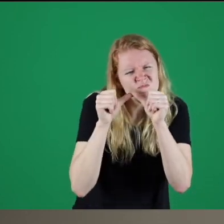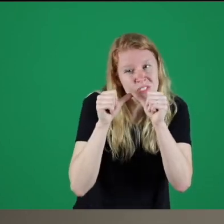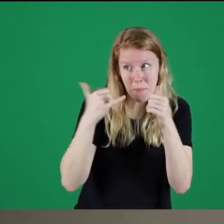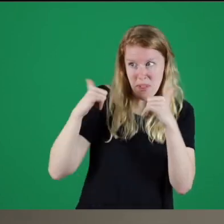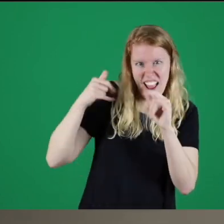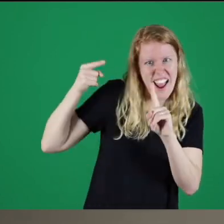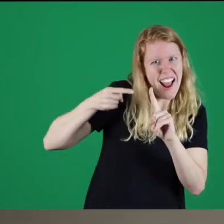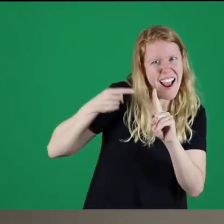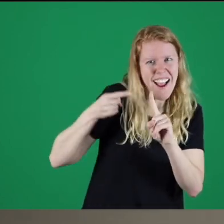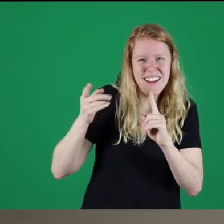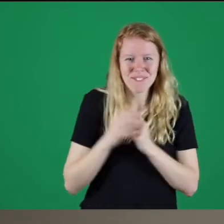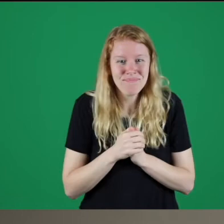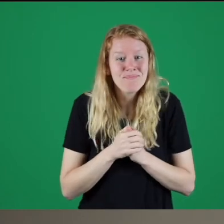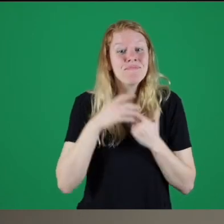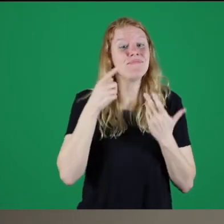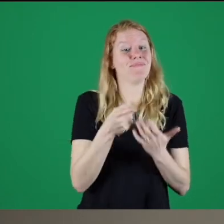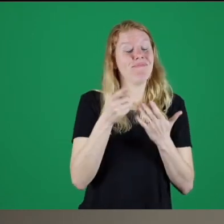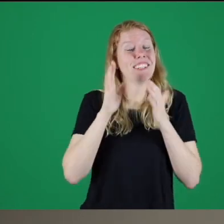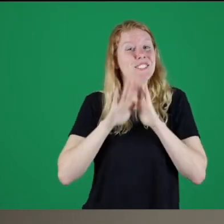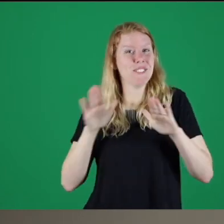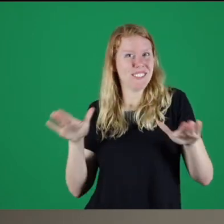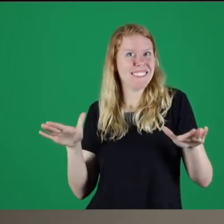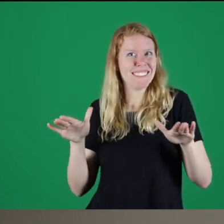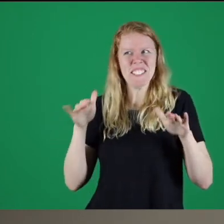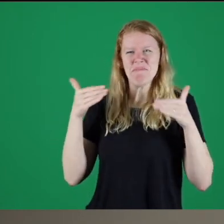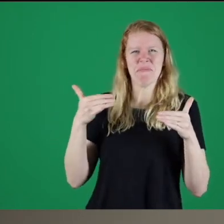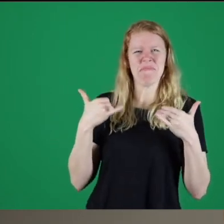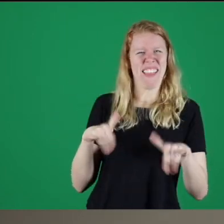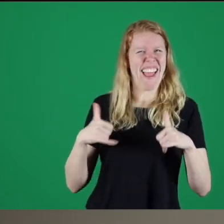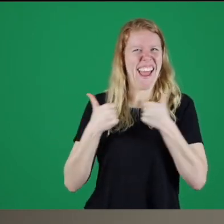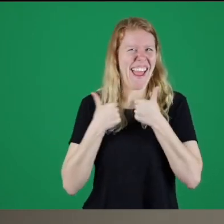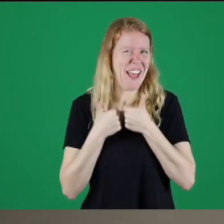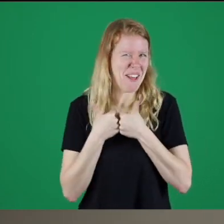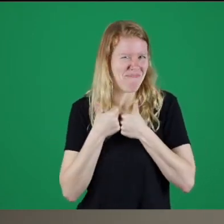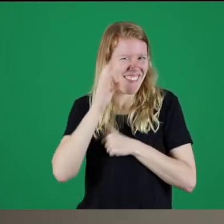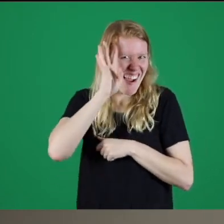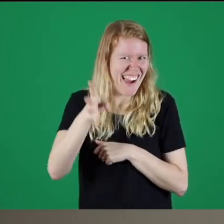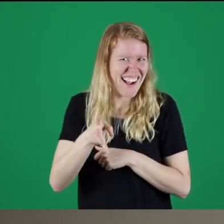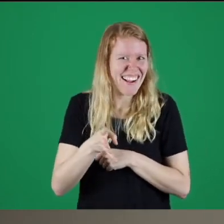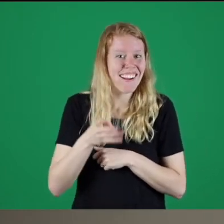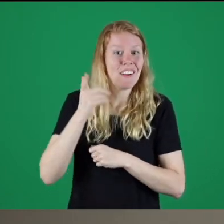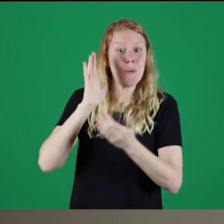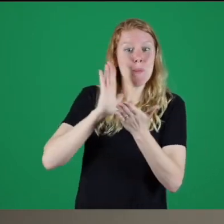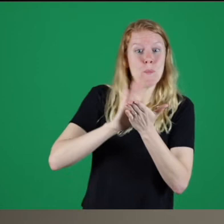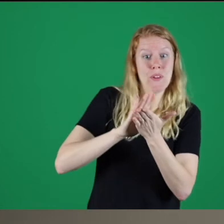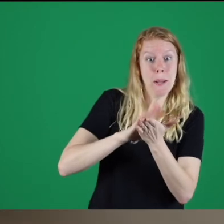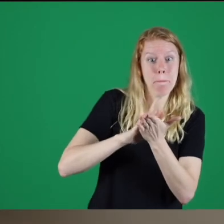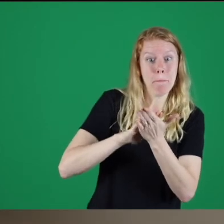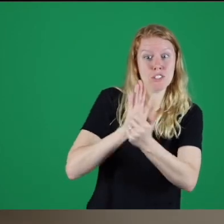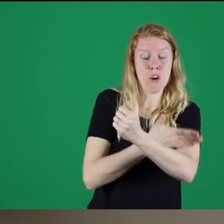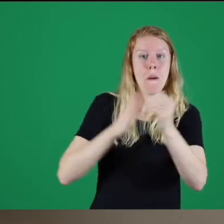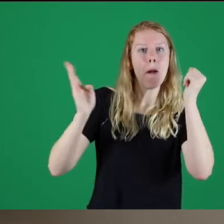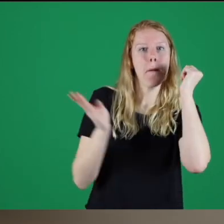comes to playing. So these children turned this into a game. Every time the bird would sing, they would sing back. And they would chop to the rhythm of the song.